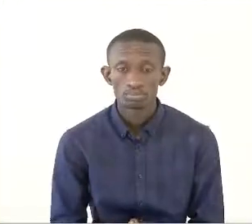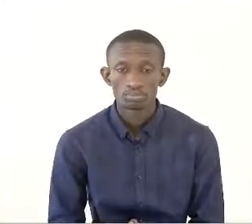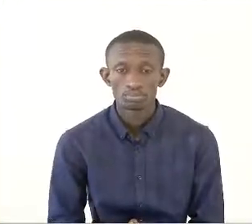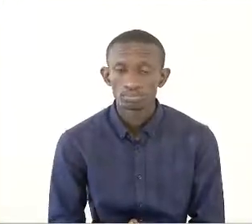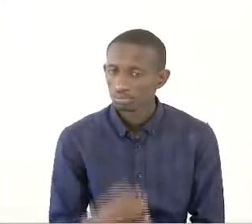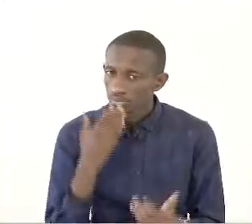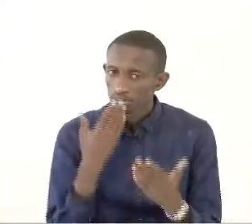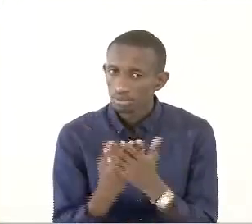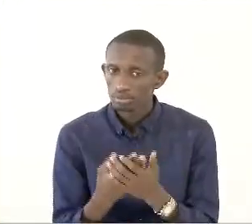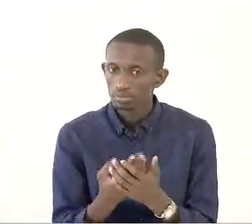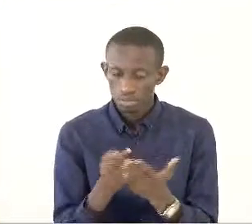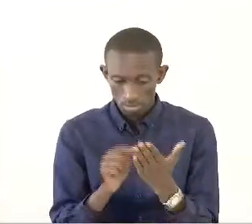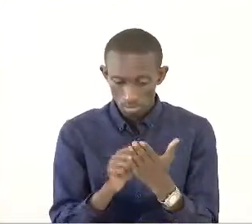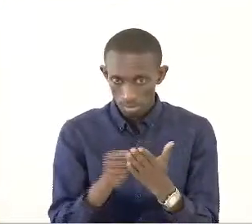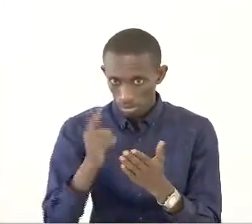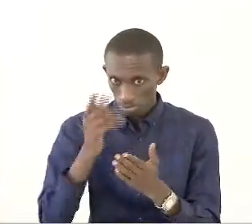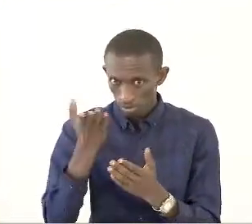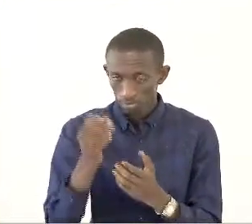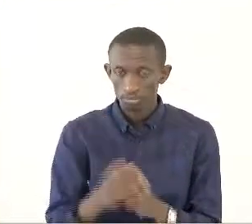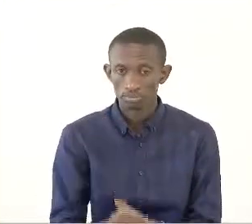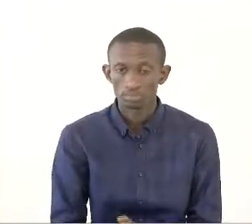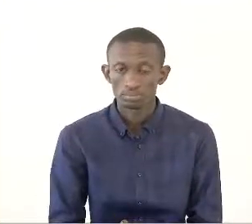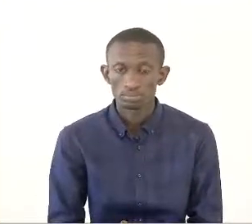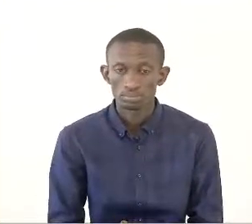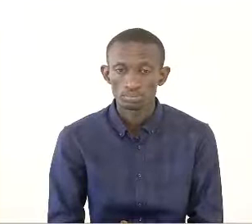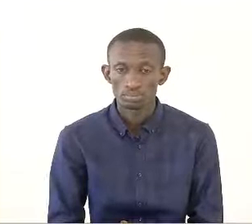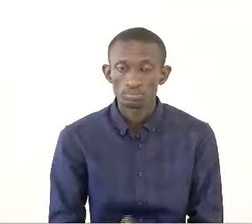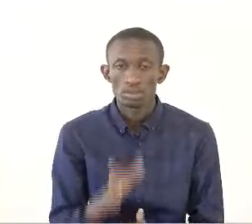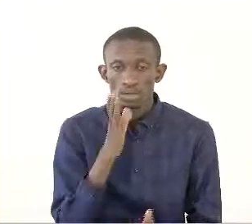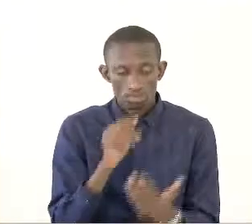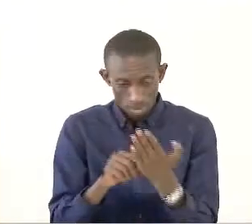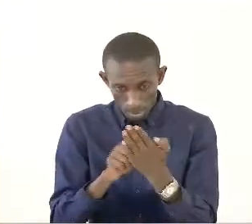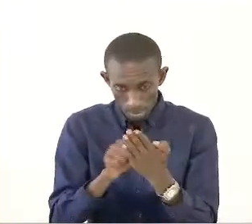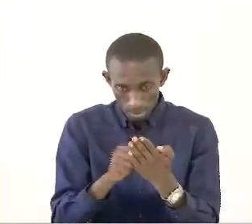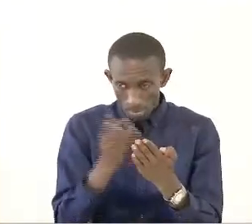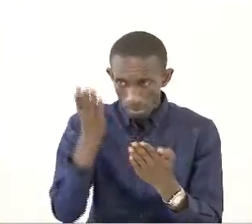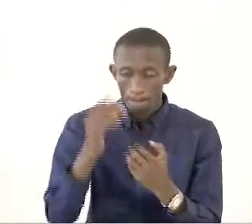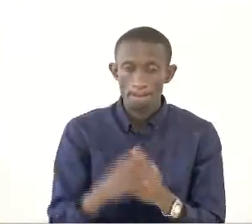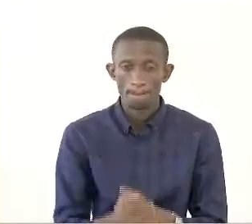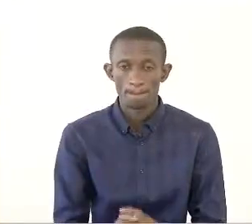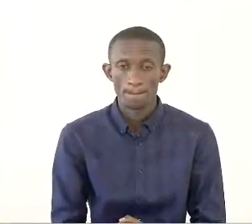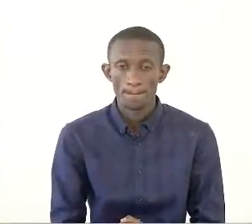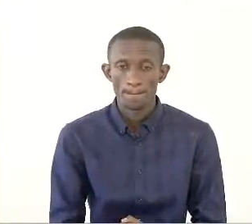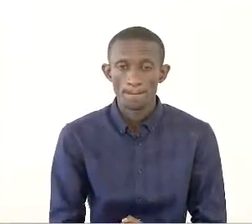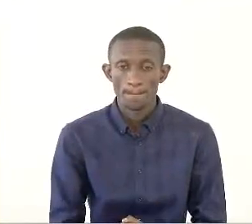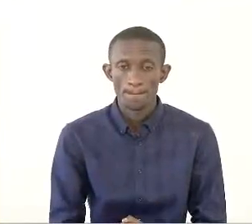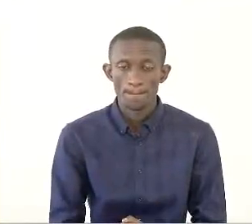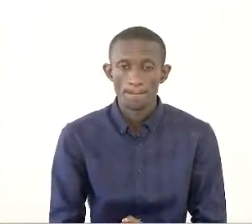good. So you have the answer here. Let's calculate that. So we are having